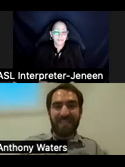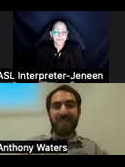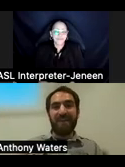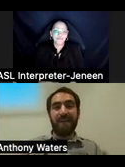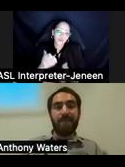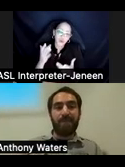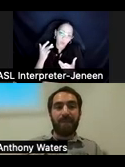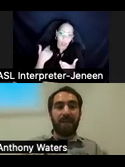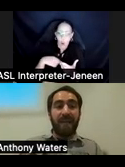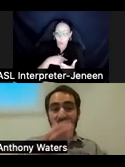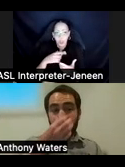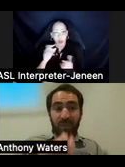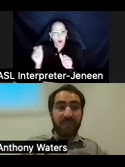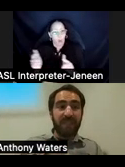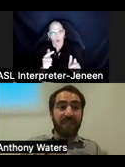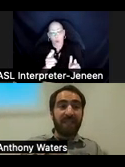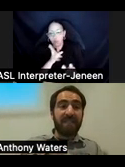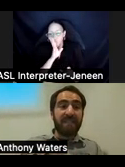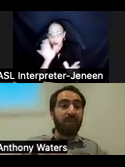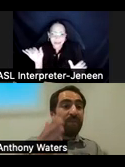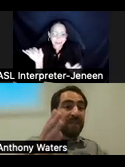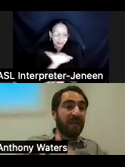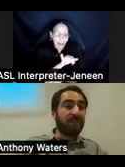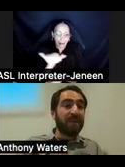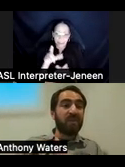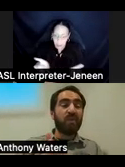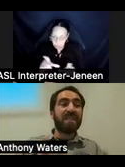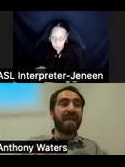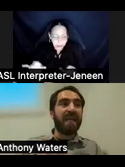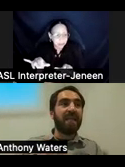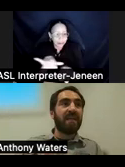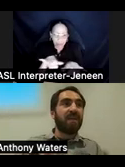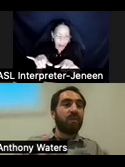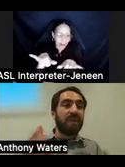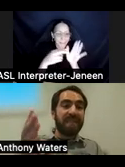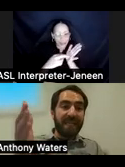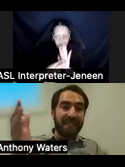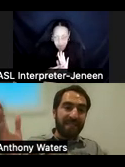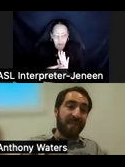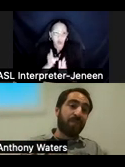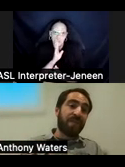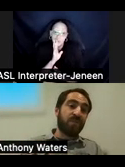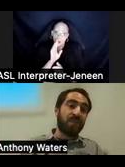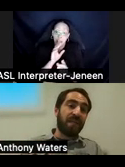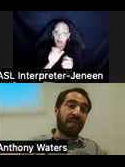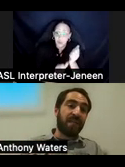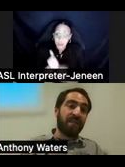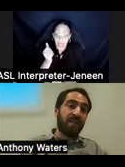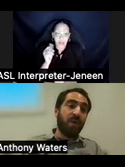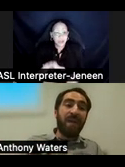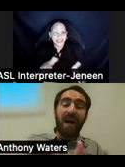same dictionary. And the first is that when we talk about suicide, we say death by